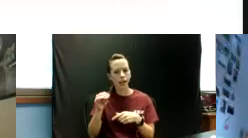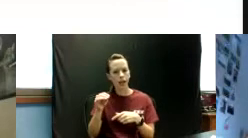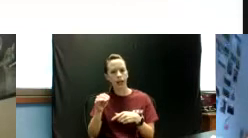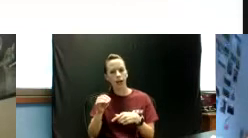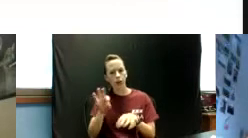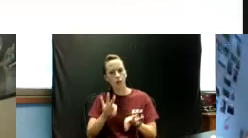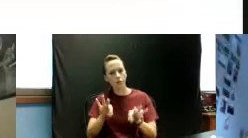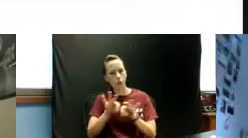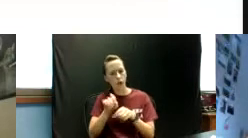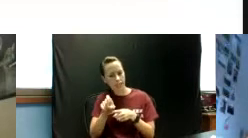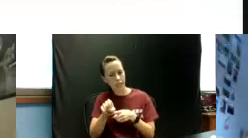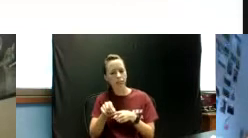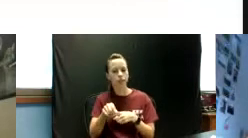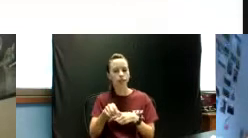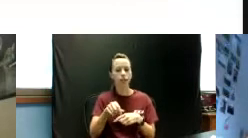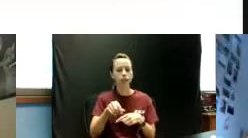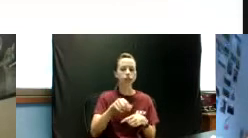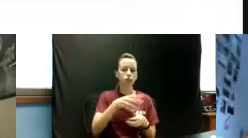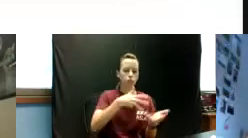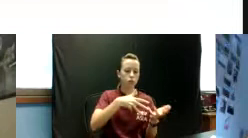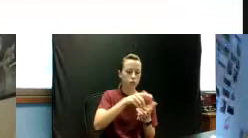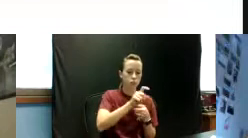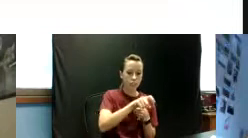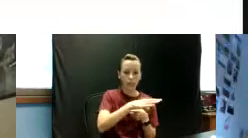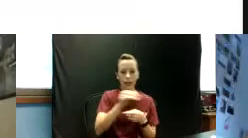what psychosocial needs there are, and then what